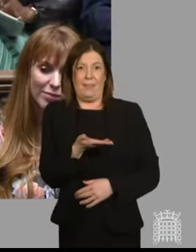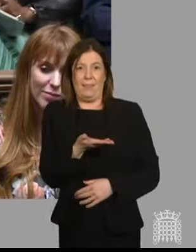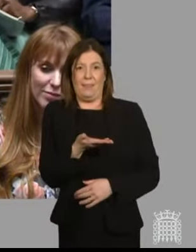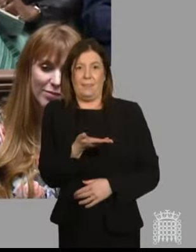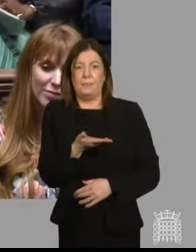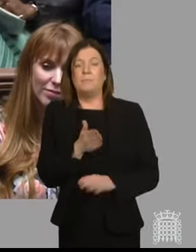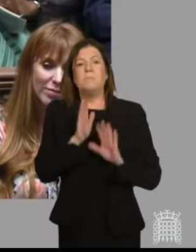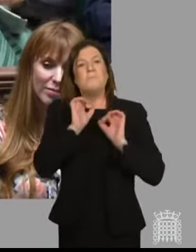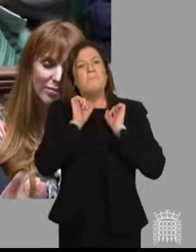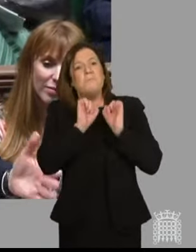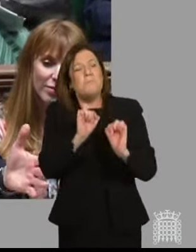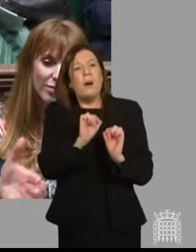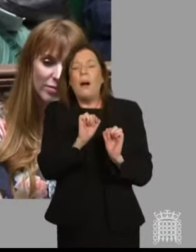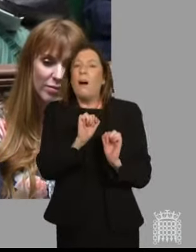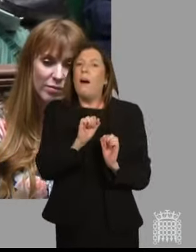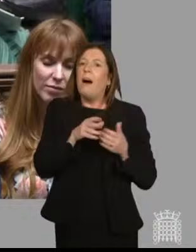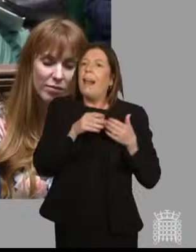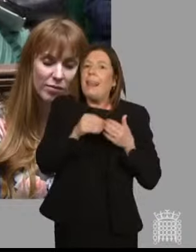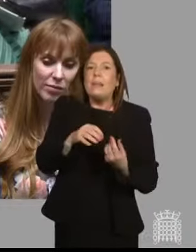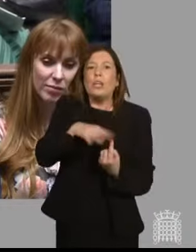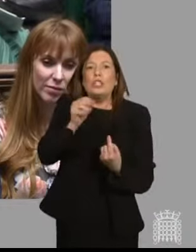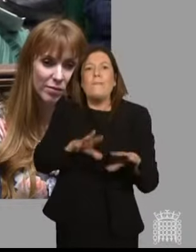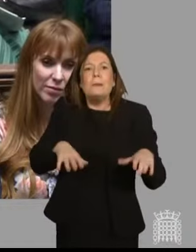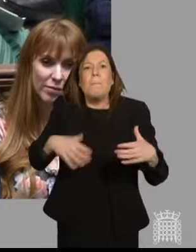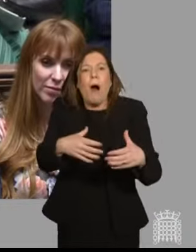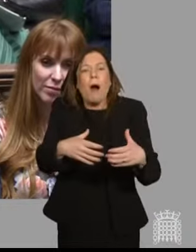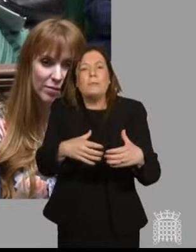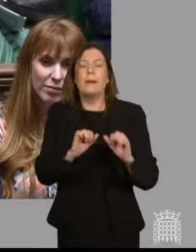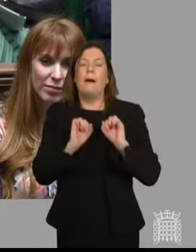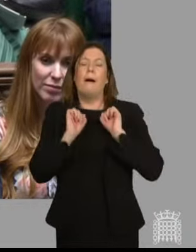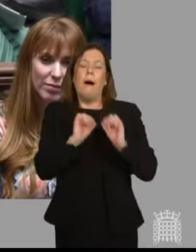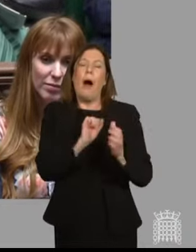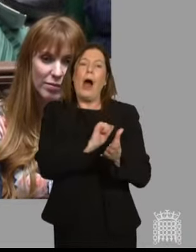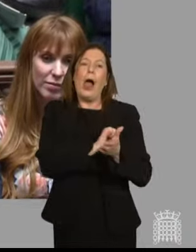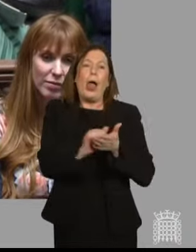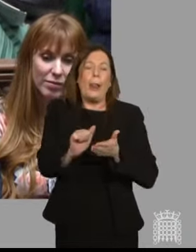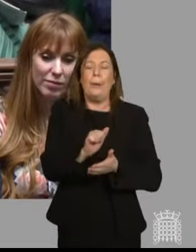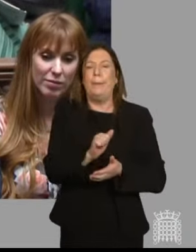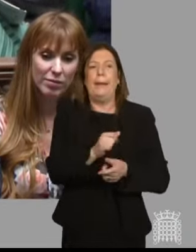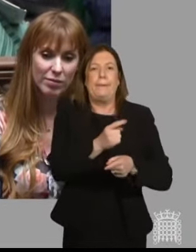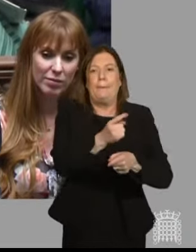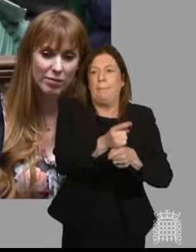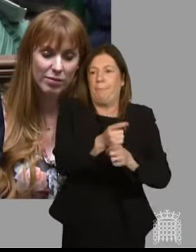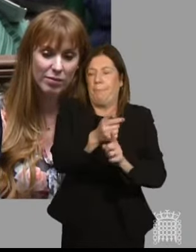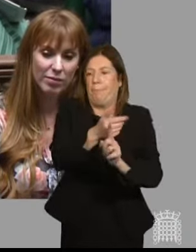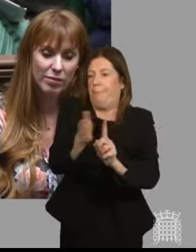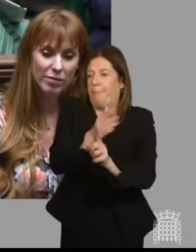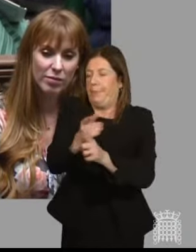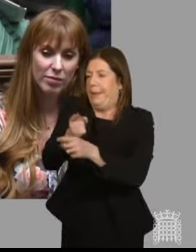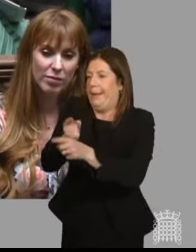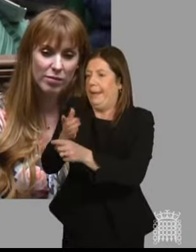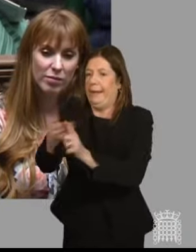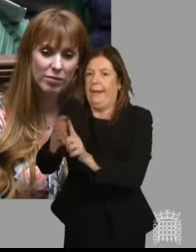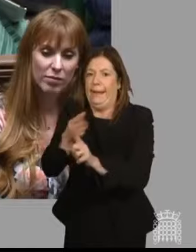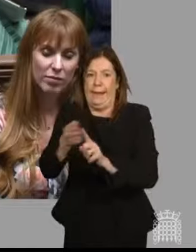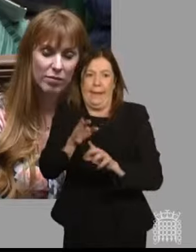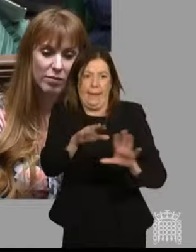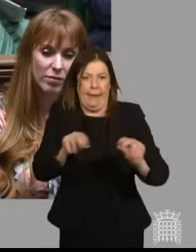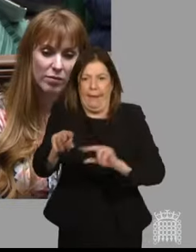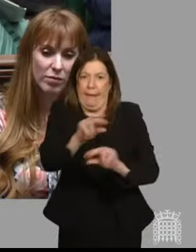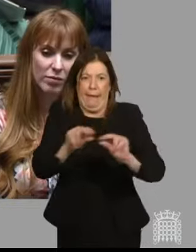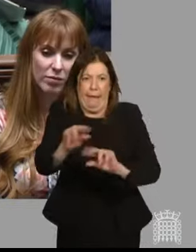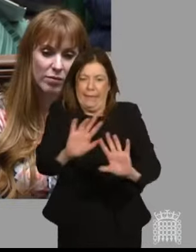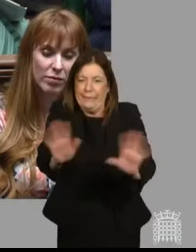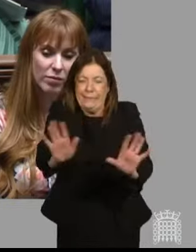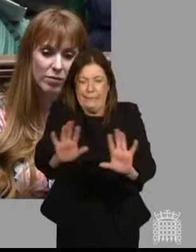the whole time trying to convince people not to believe their own eyes, pretending that debt is falling, that the